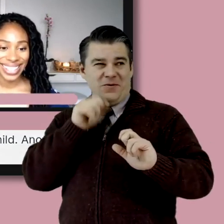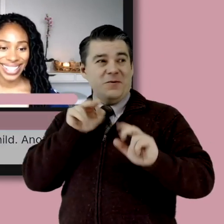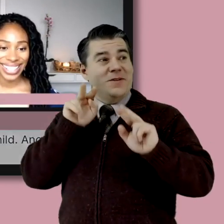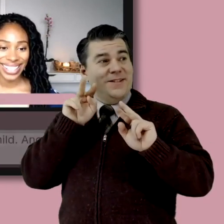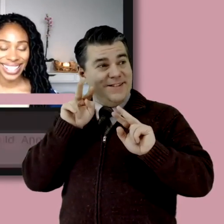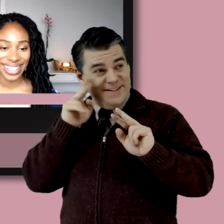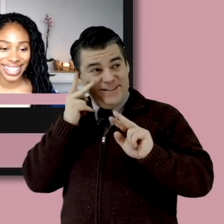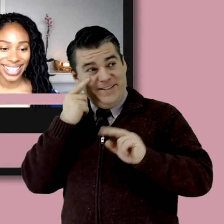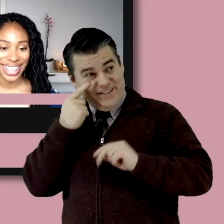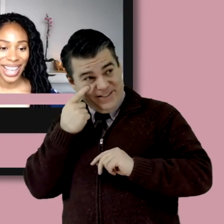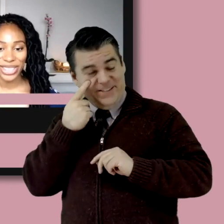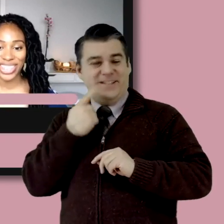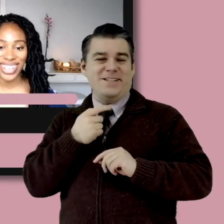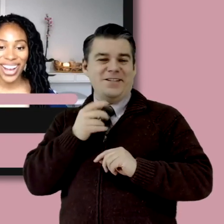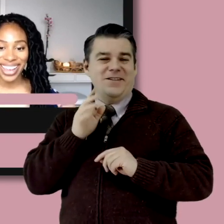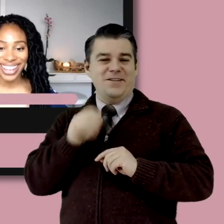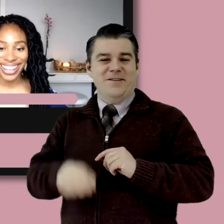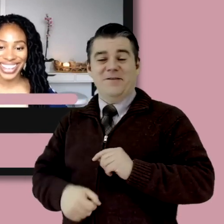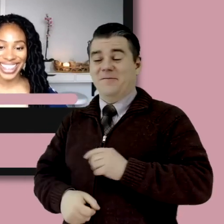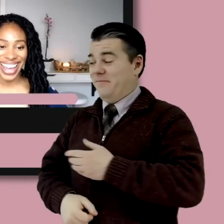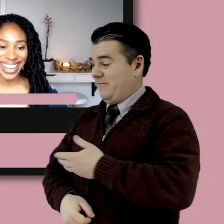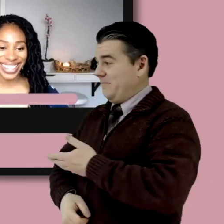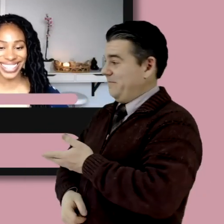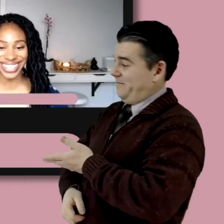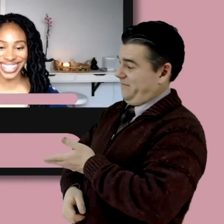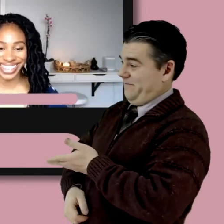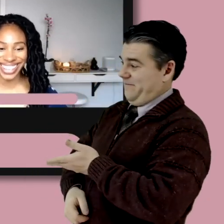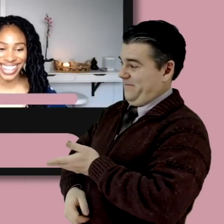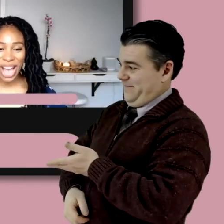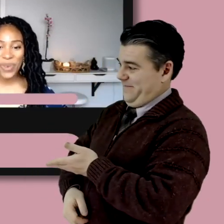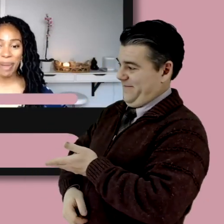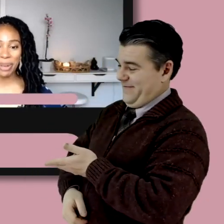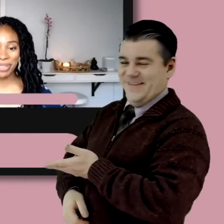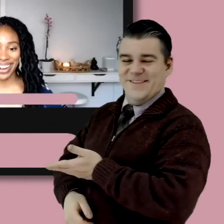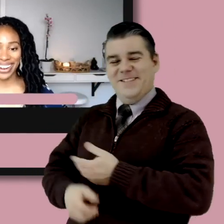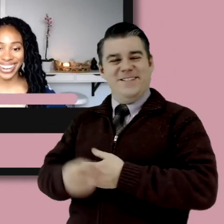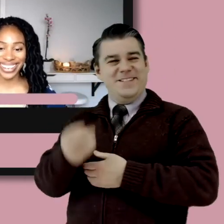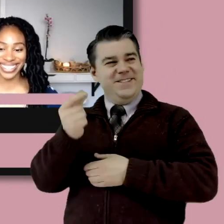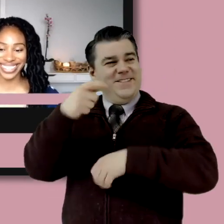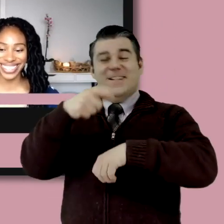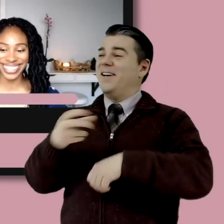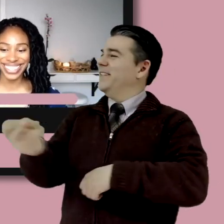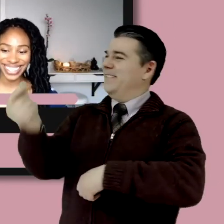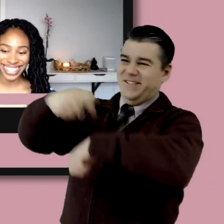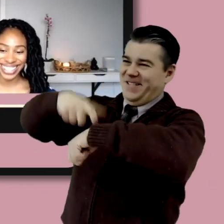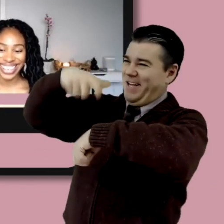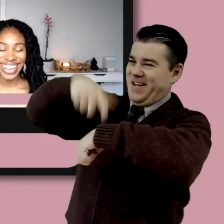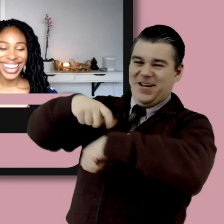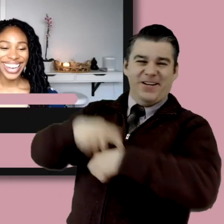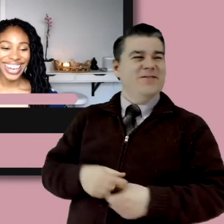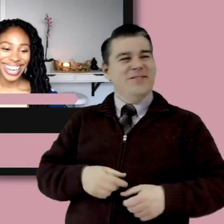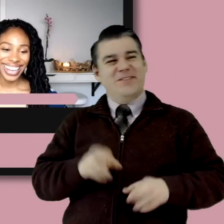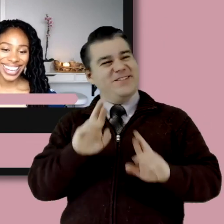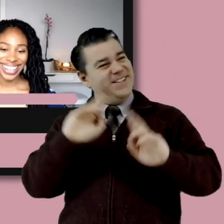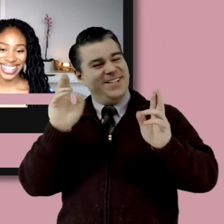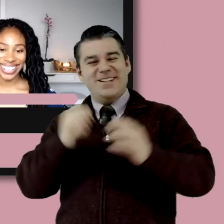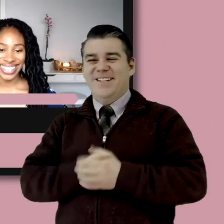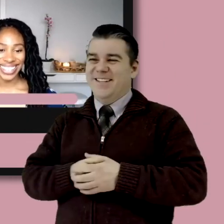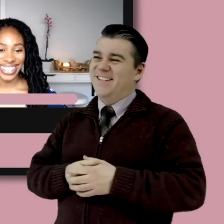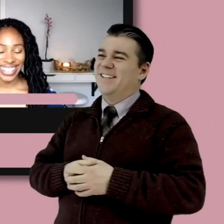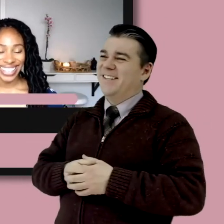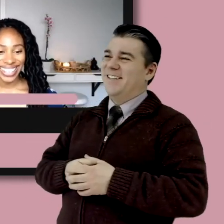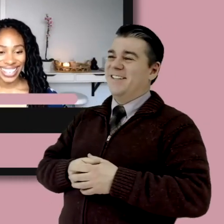point. She'll pull that She's up. on it. So that's her Instagram. Rapid fire. Her Instagram page. Is